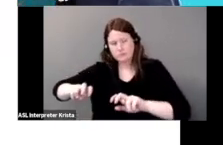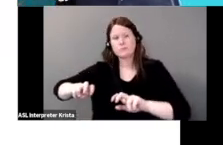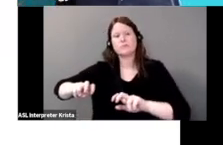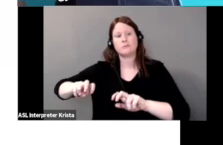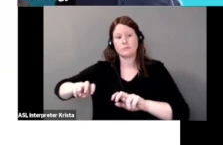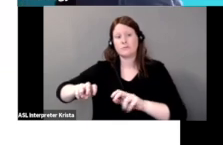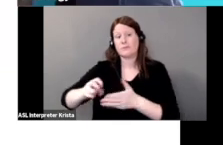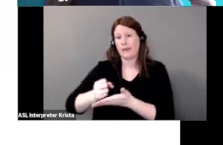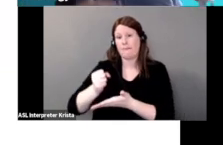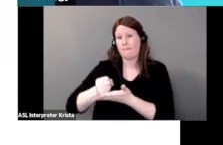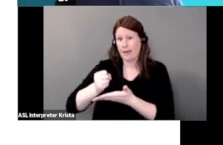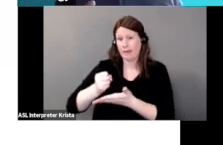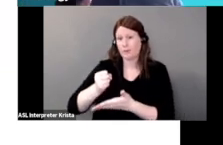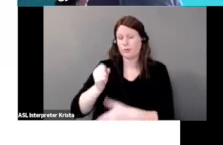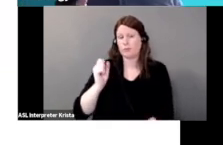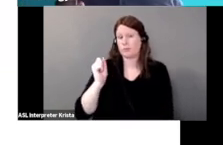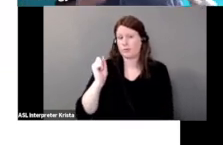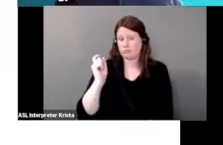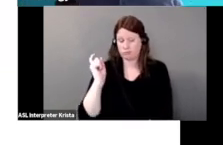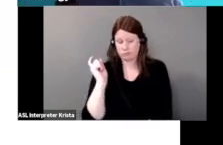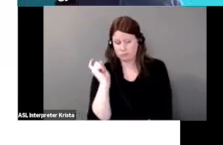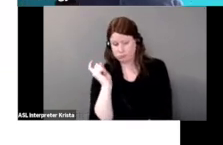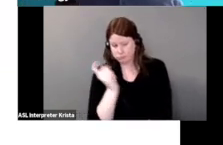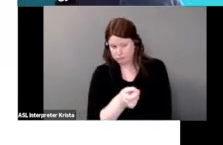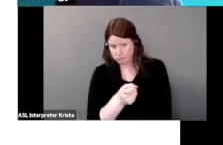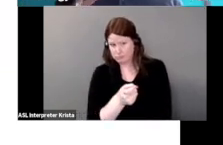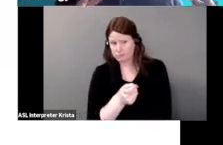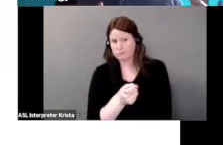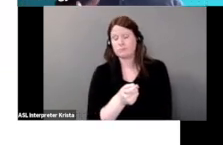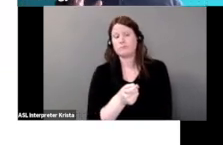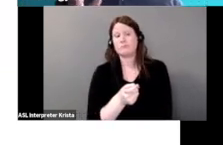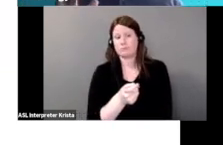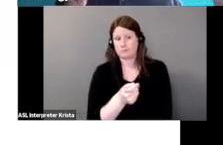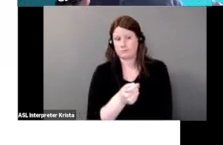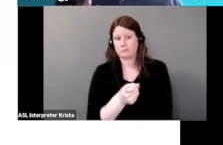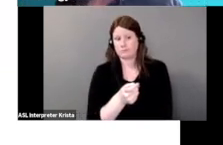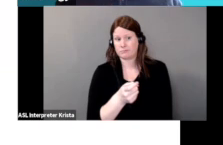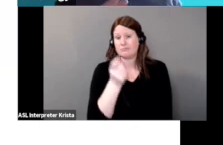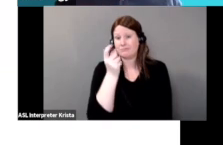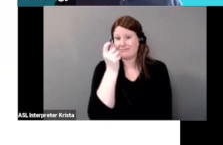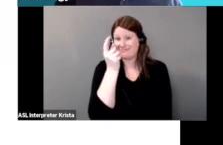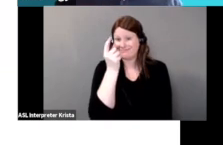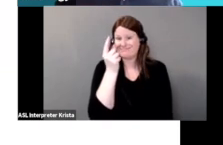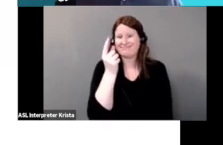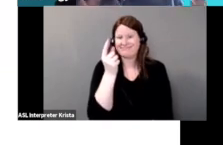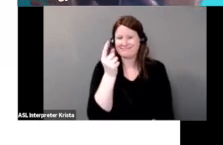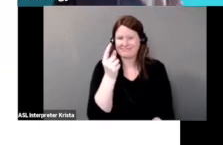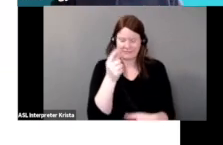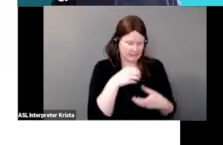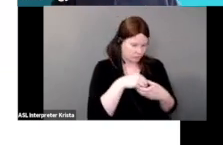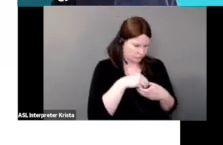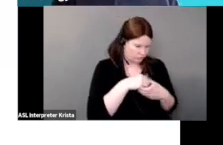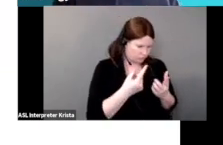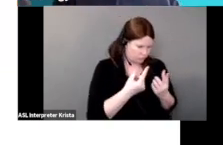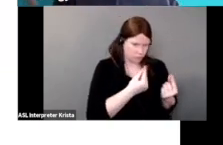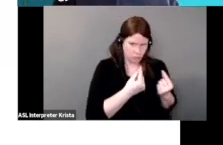be issued. What you are doing underlying all of that as a trade, you've been keeping that as a trade secret. So either you